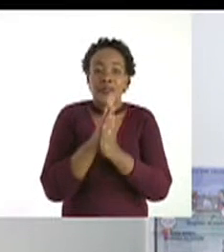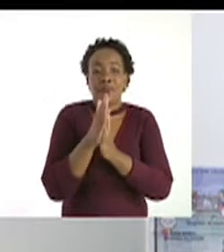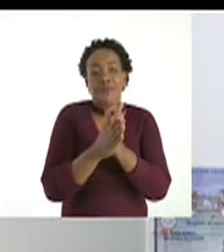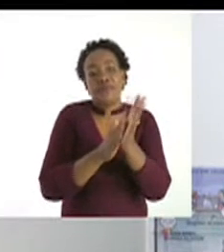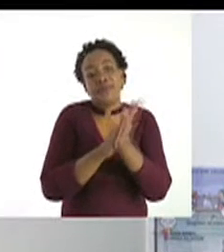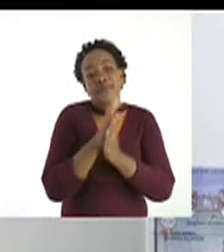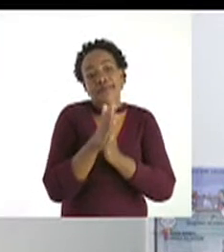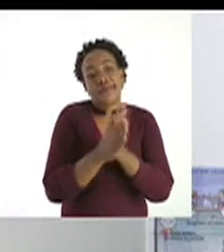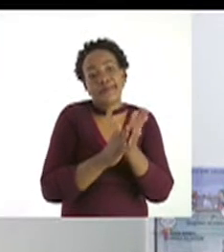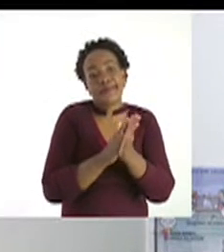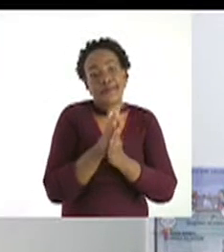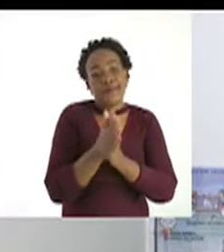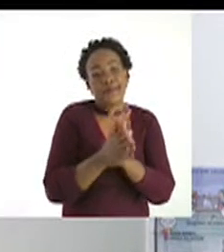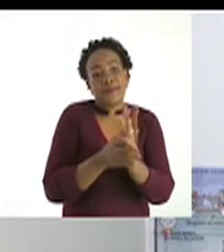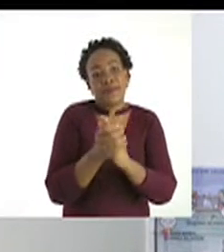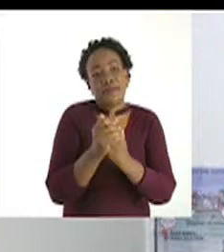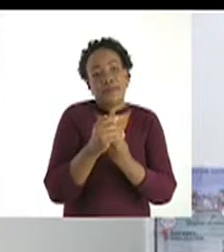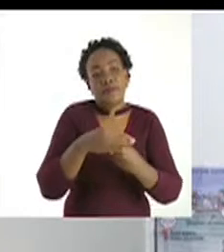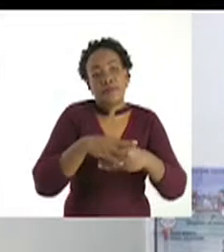Let's rub.